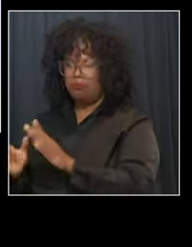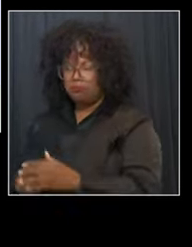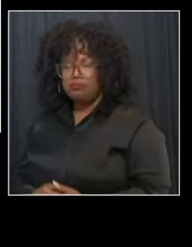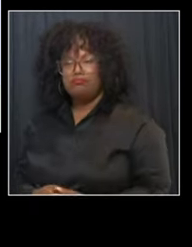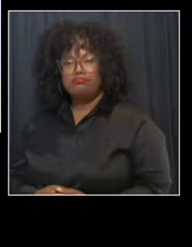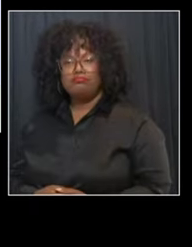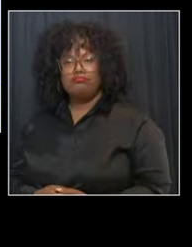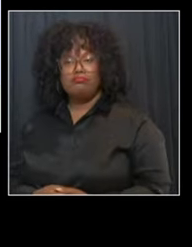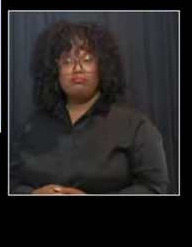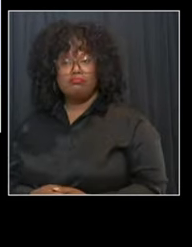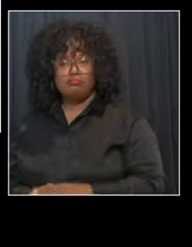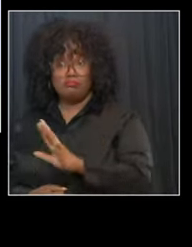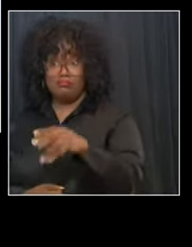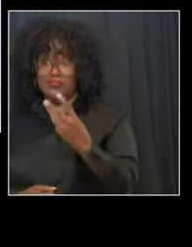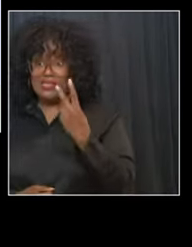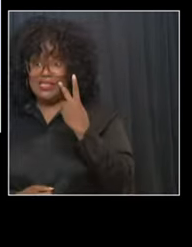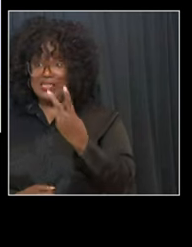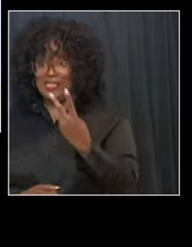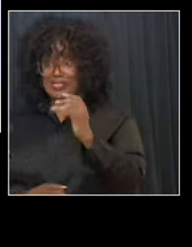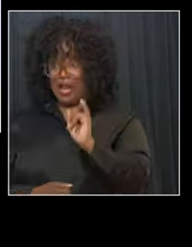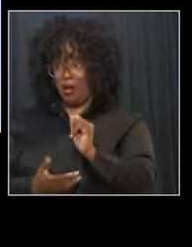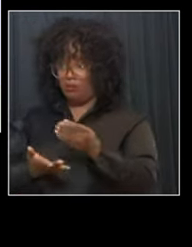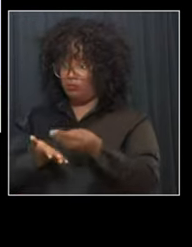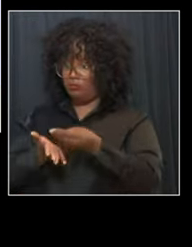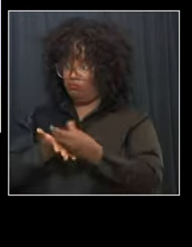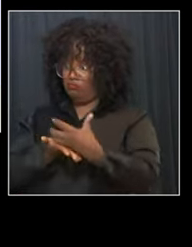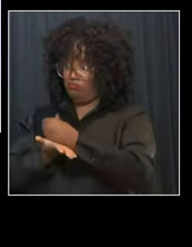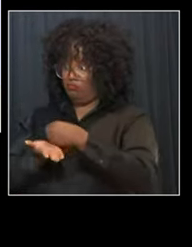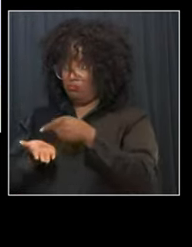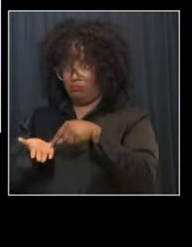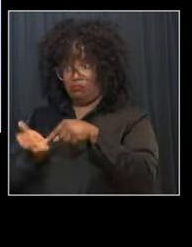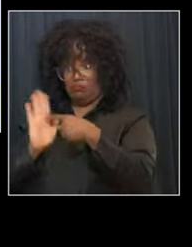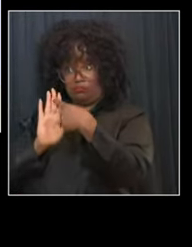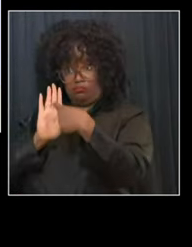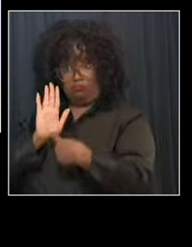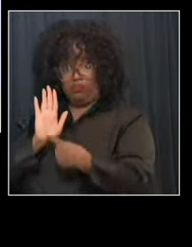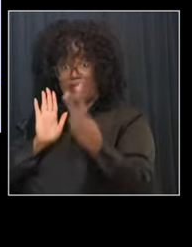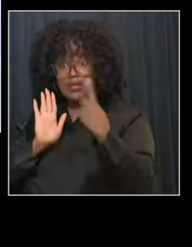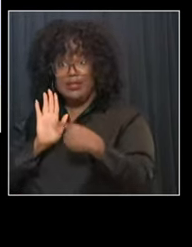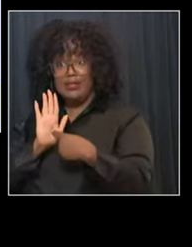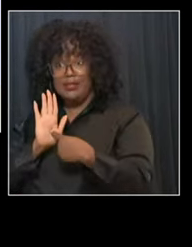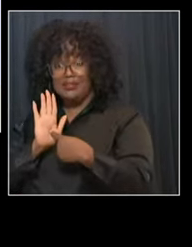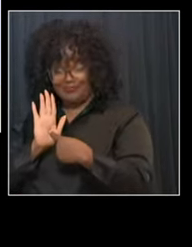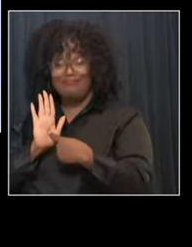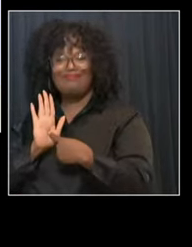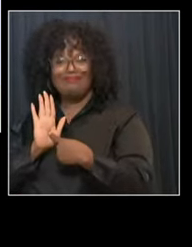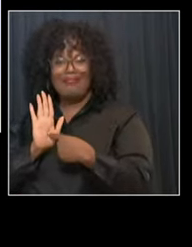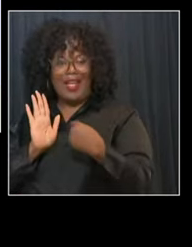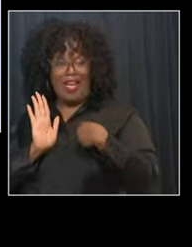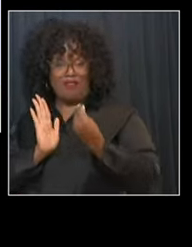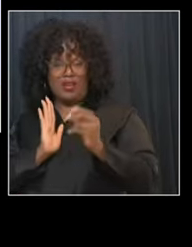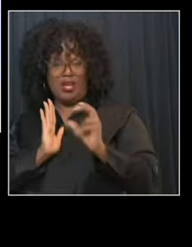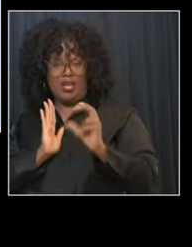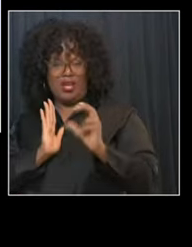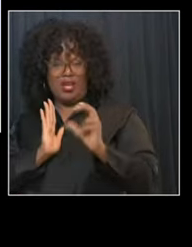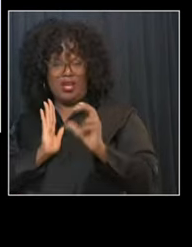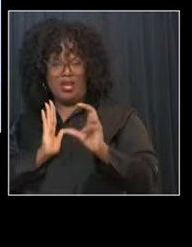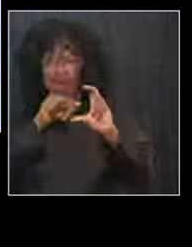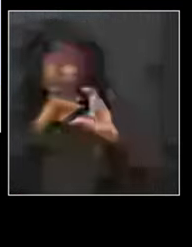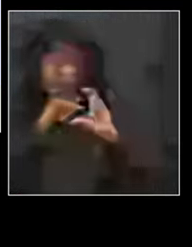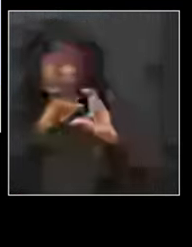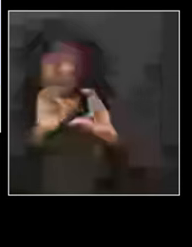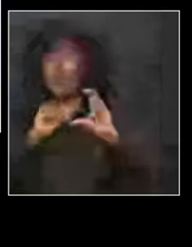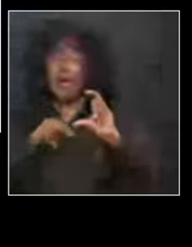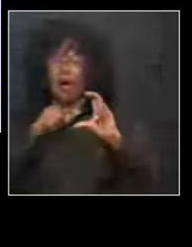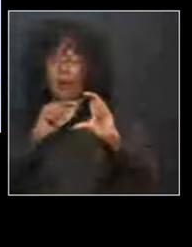budget is both and. So we have added a significant amount of funding to many of our core agencies